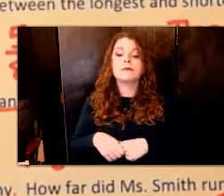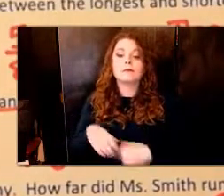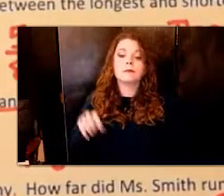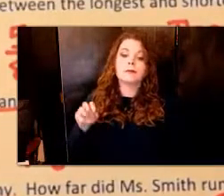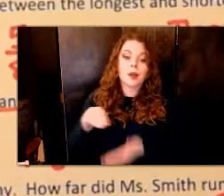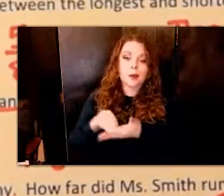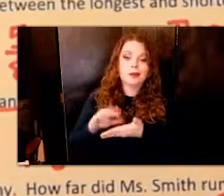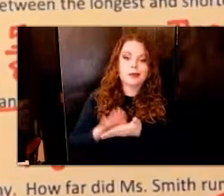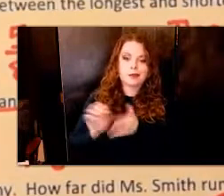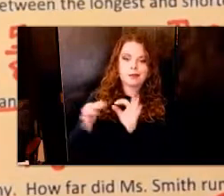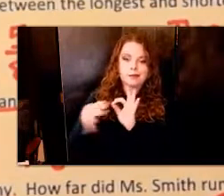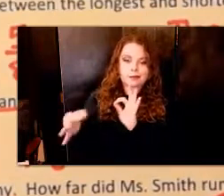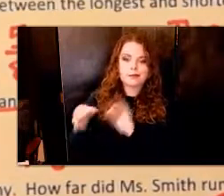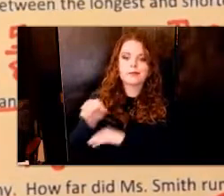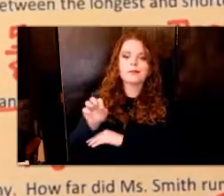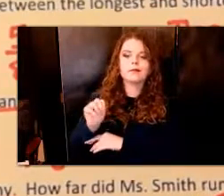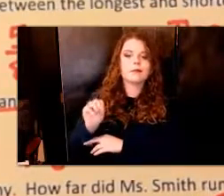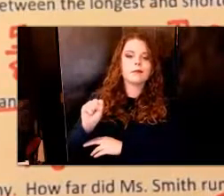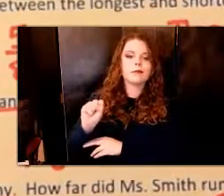Smith ran